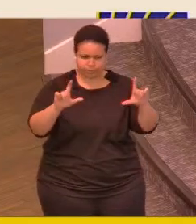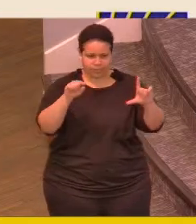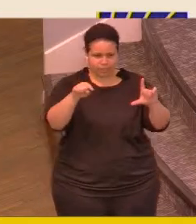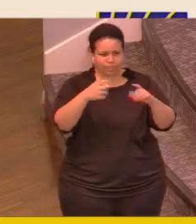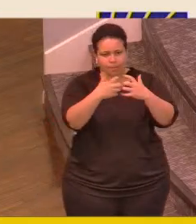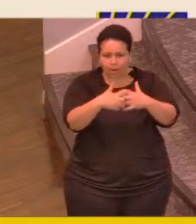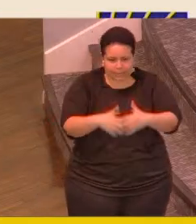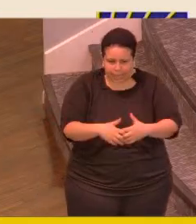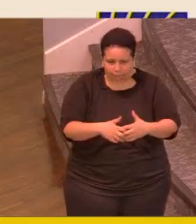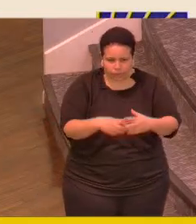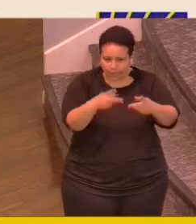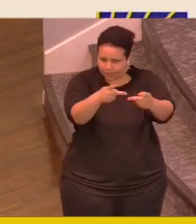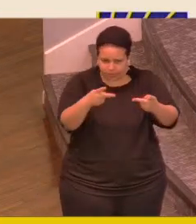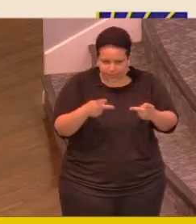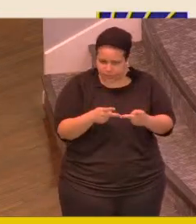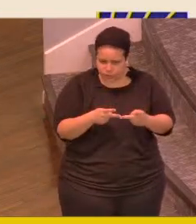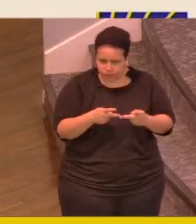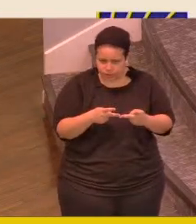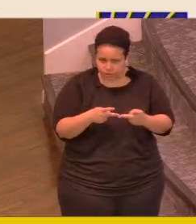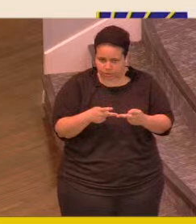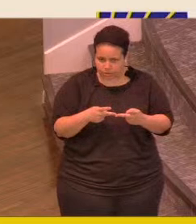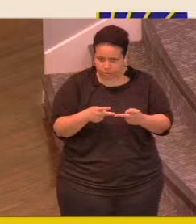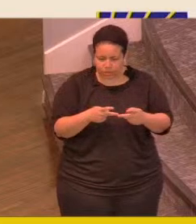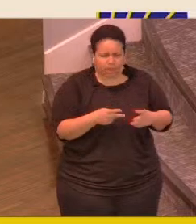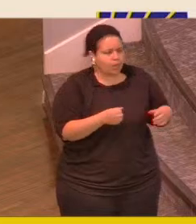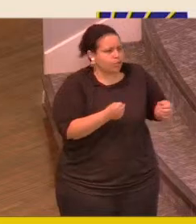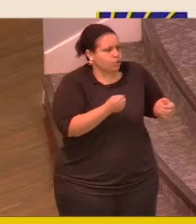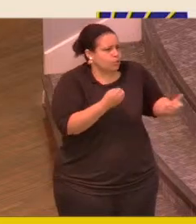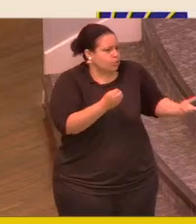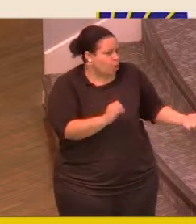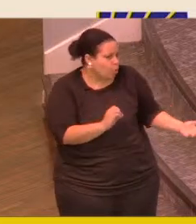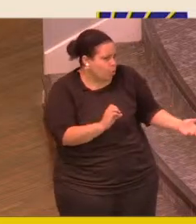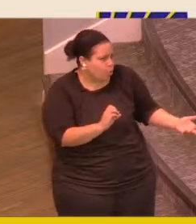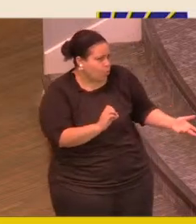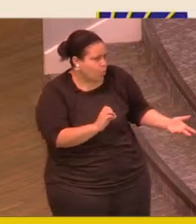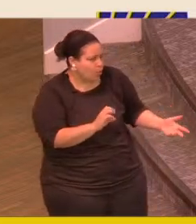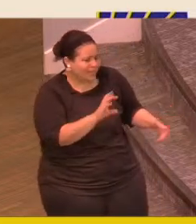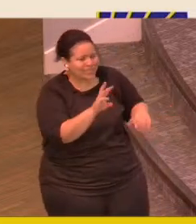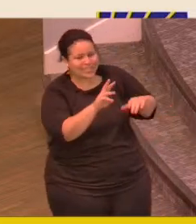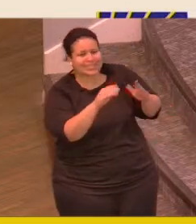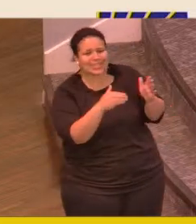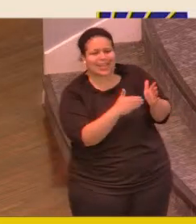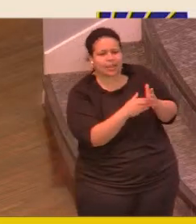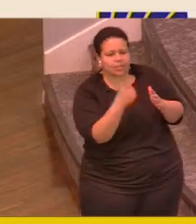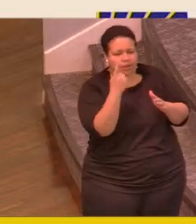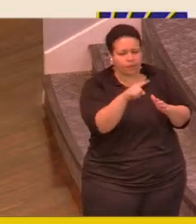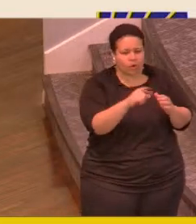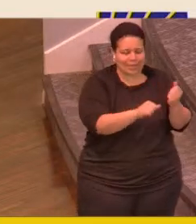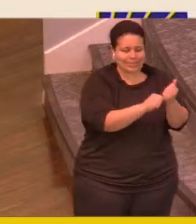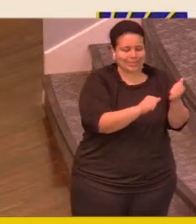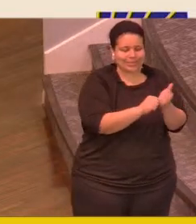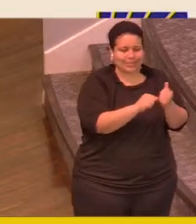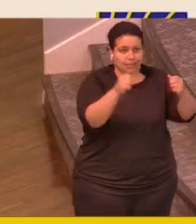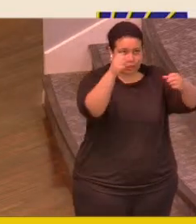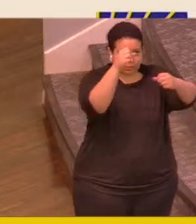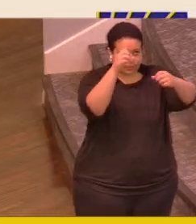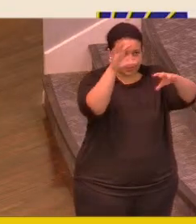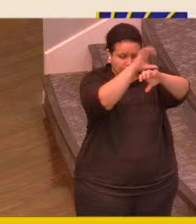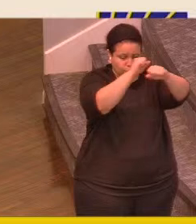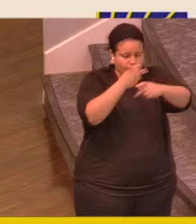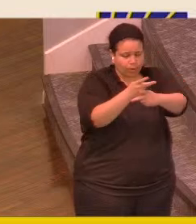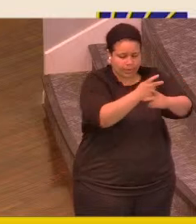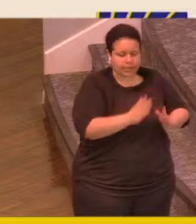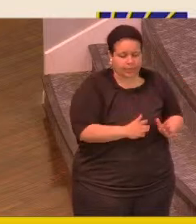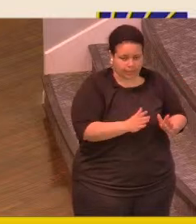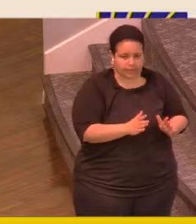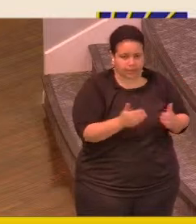which positions those are. So what are we gonna do with the 6,000 for the assistant superintendents? Because that says we